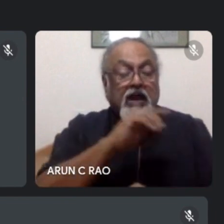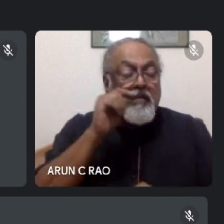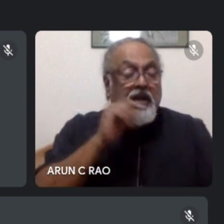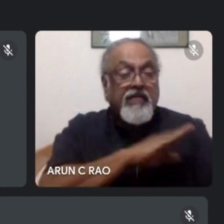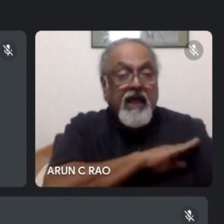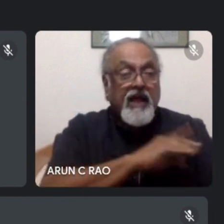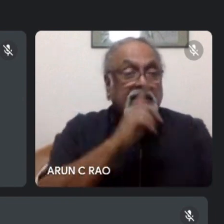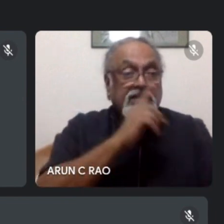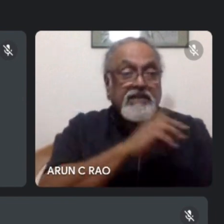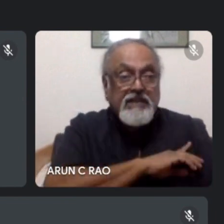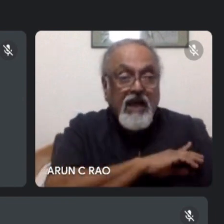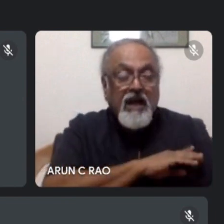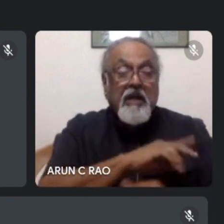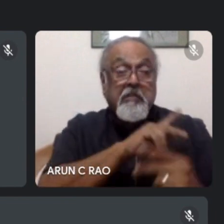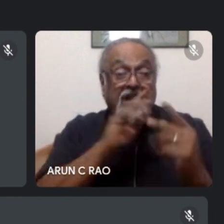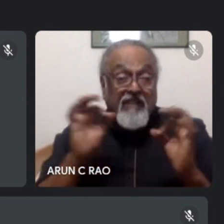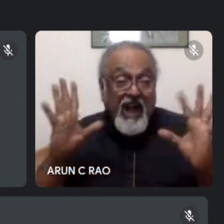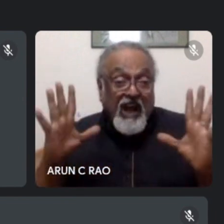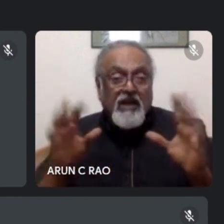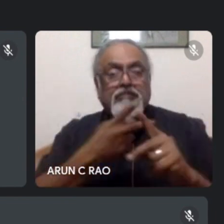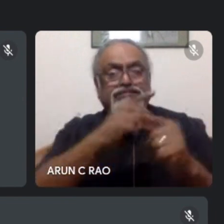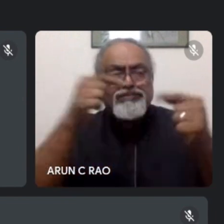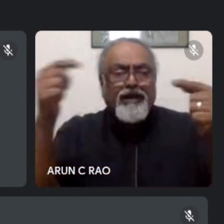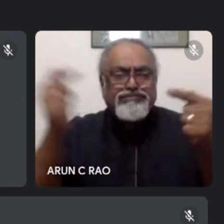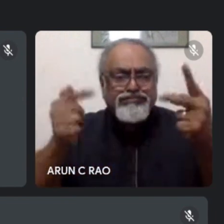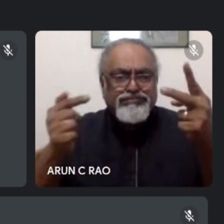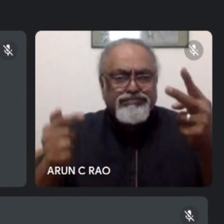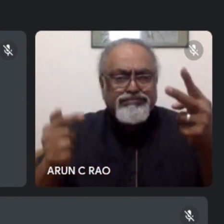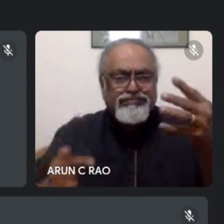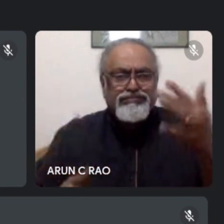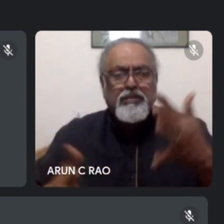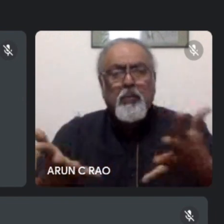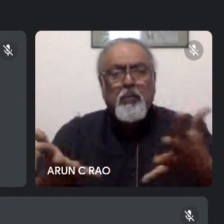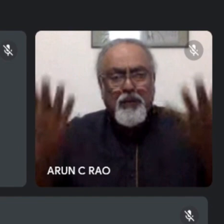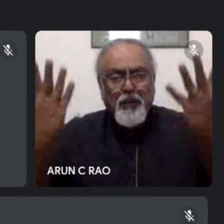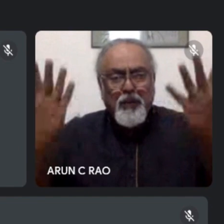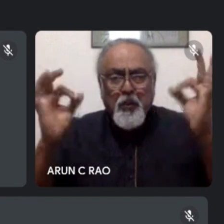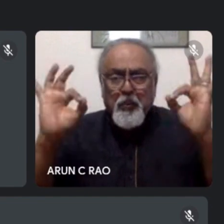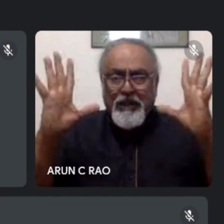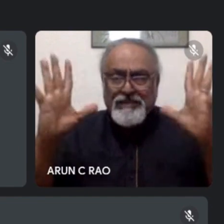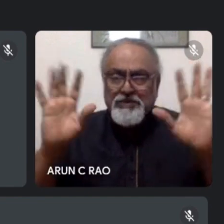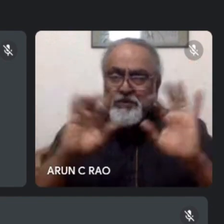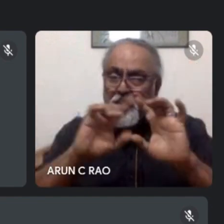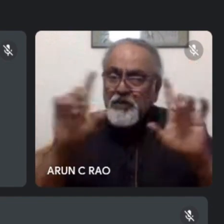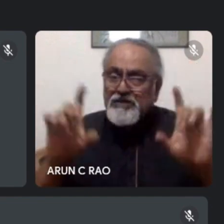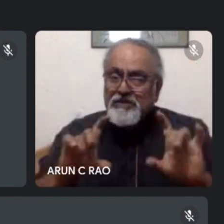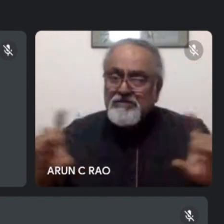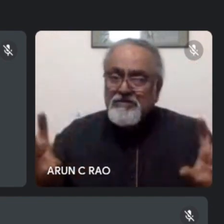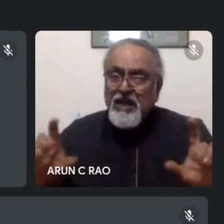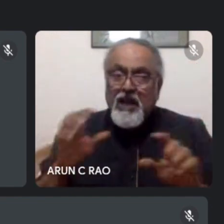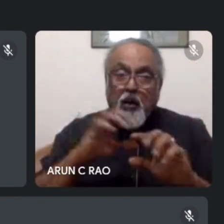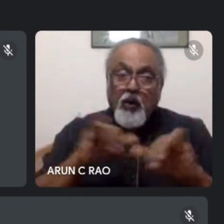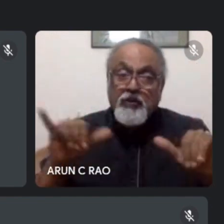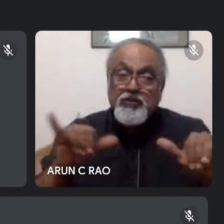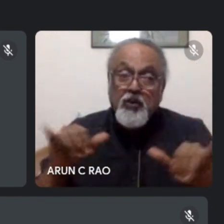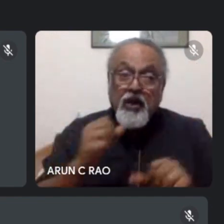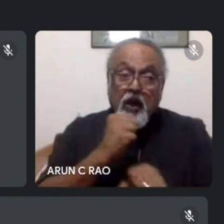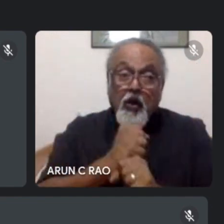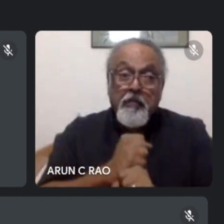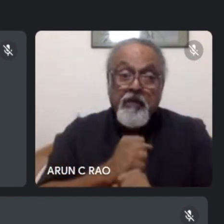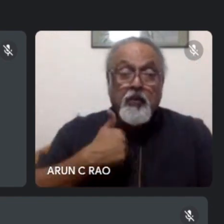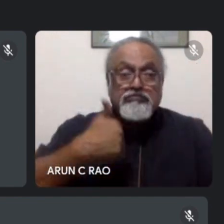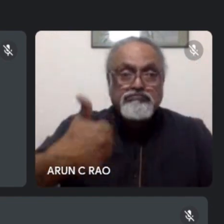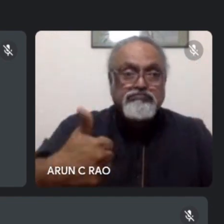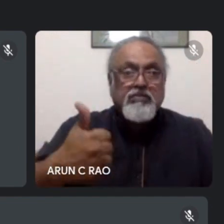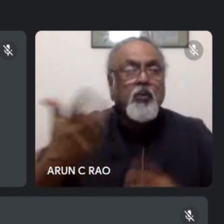the perfection that a lot of parents look for in their children. So about highlighting the government's role, in really having